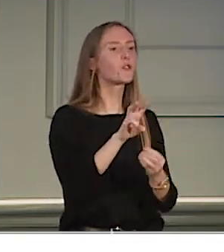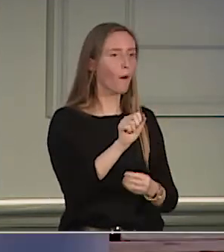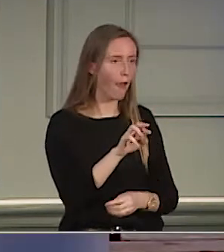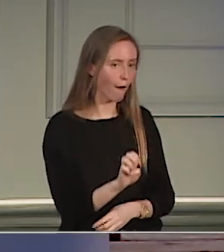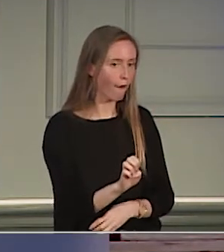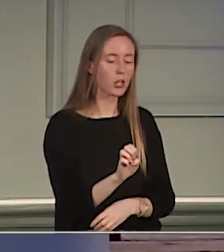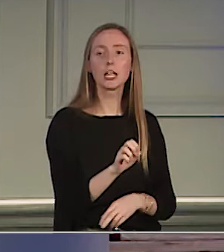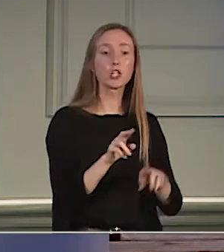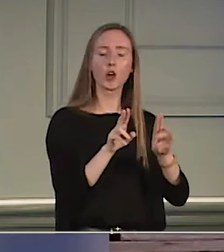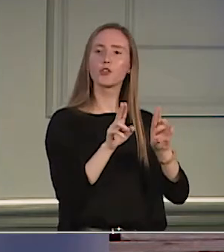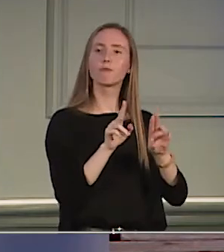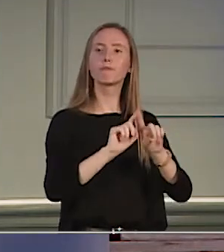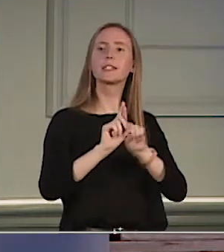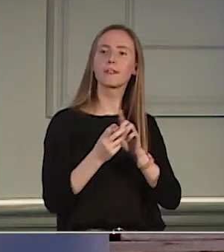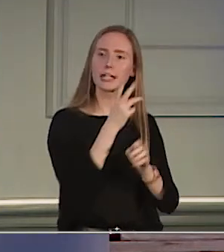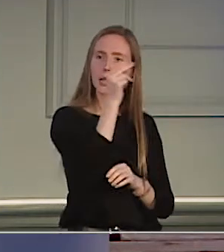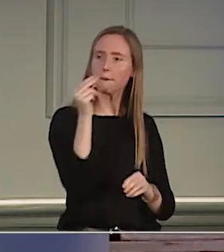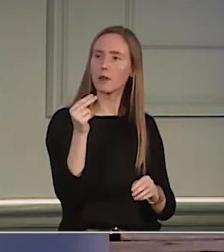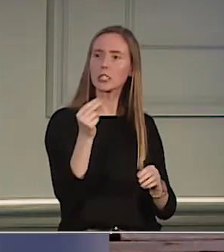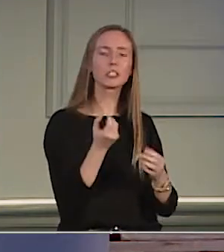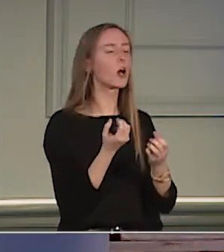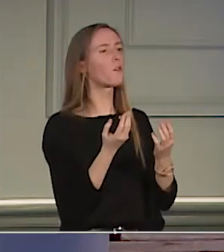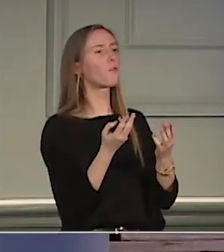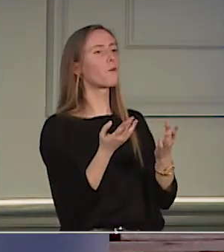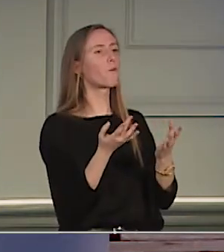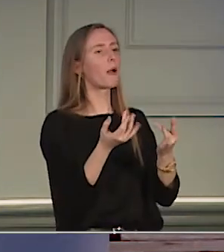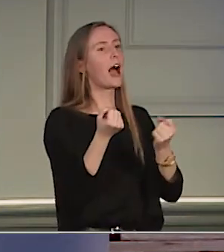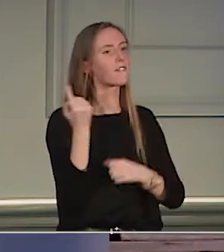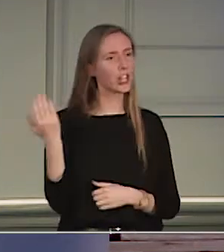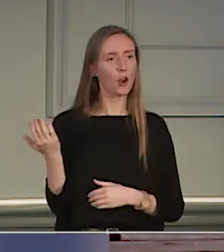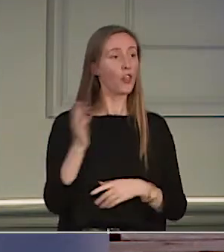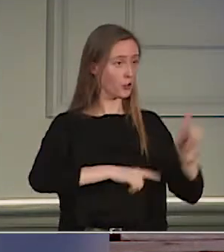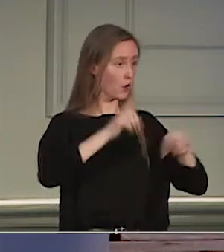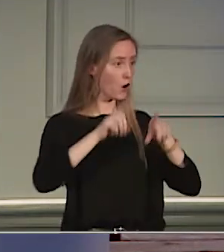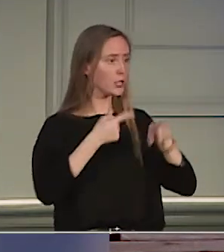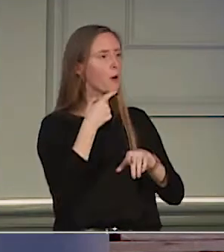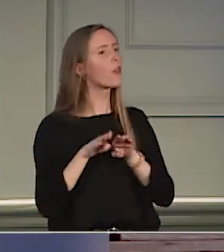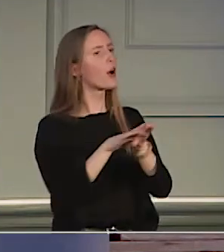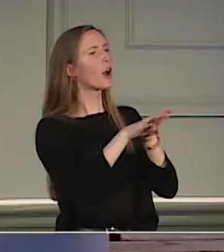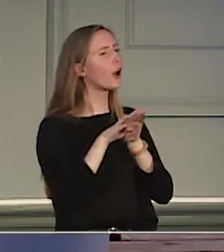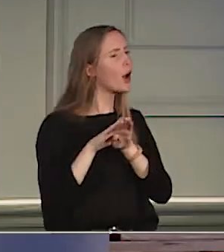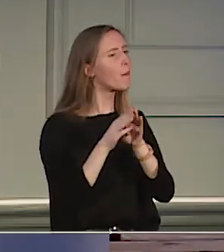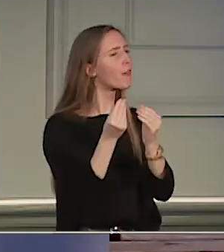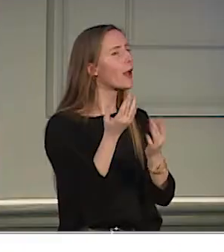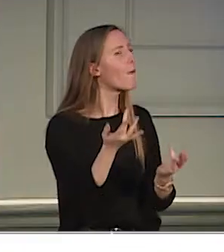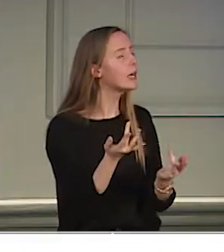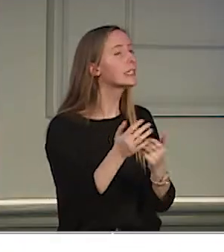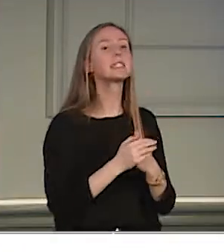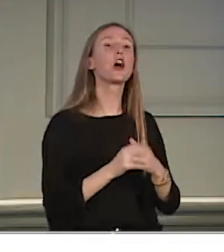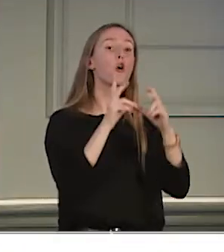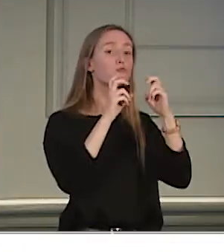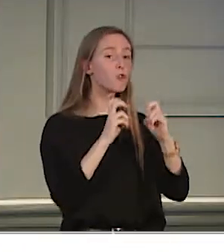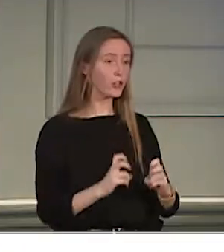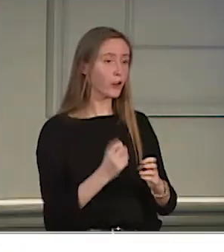current capstones that are on offer in Trinity. You can see they're diverse, but the common element is that they're all research-based projects. And